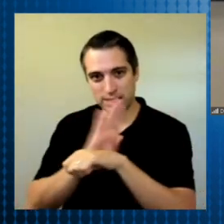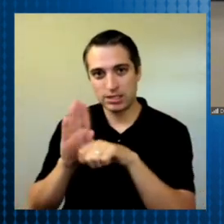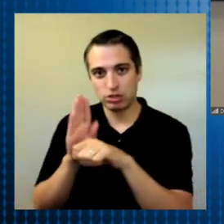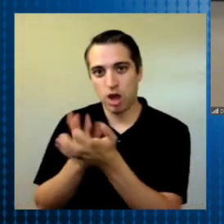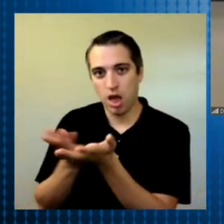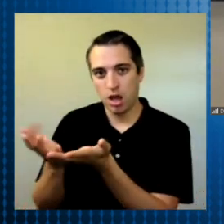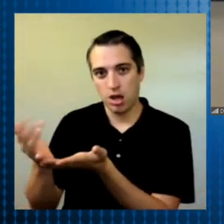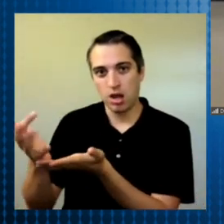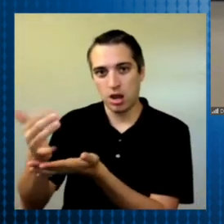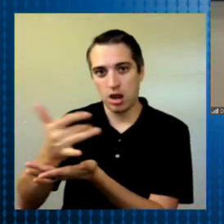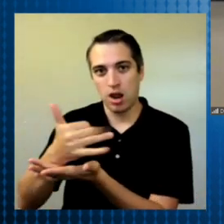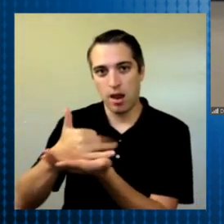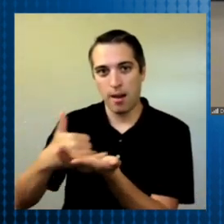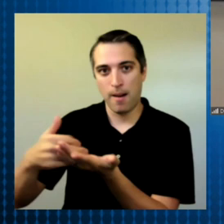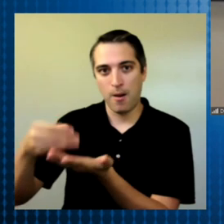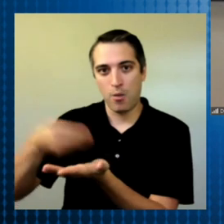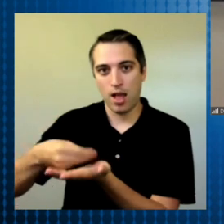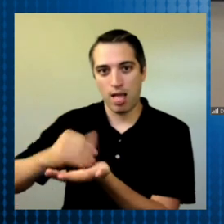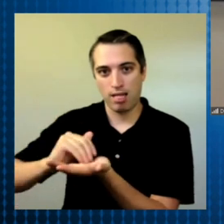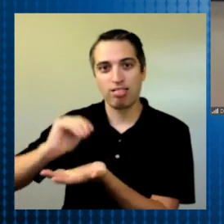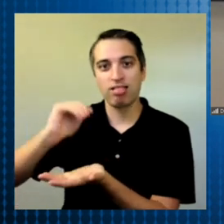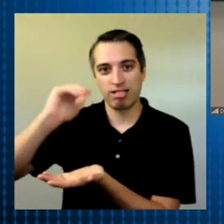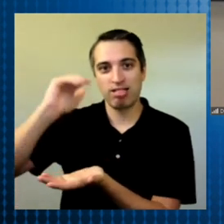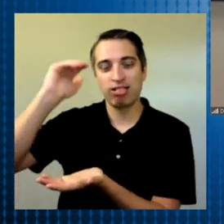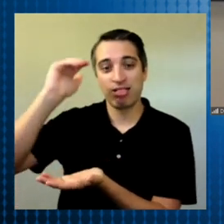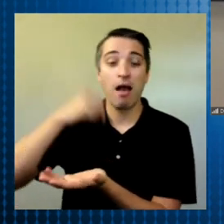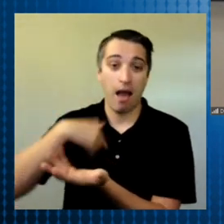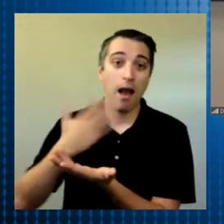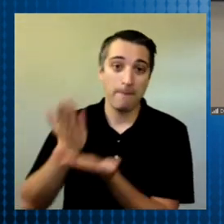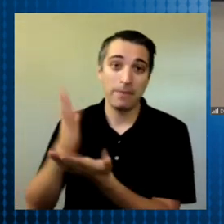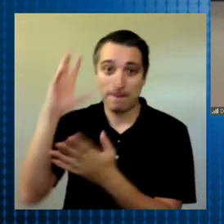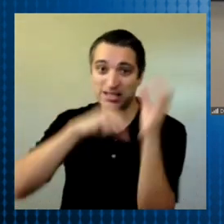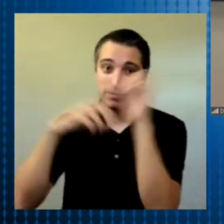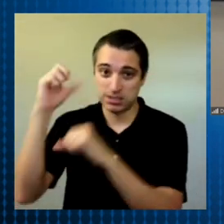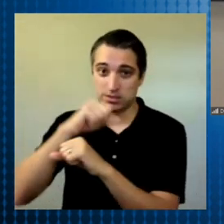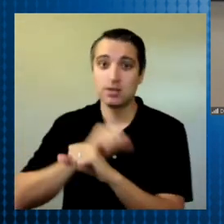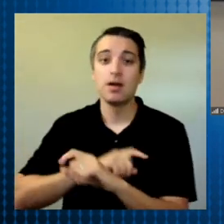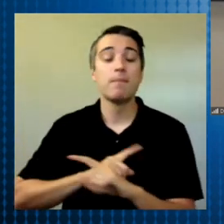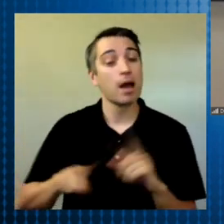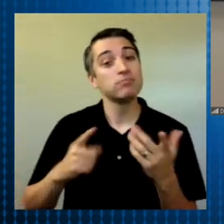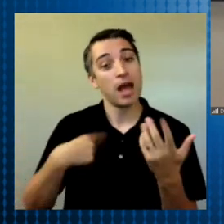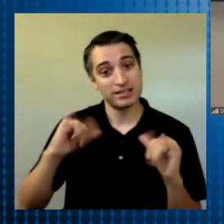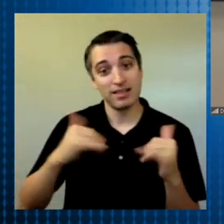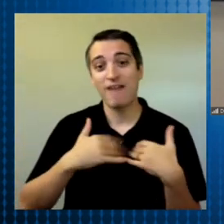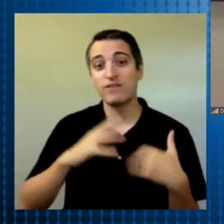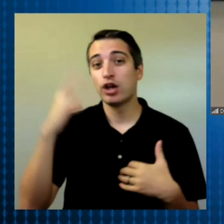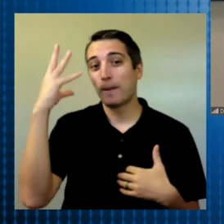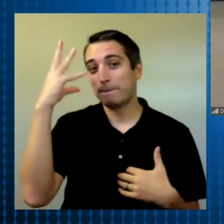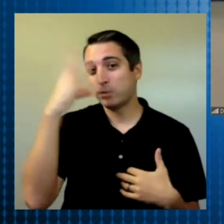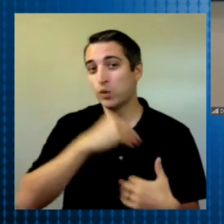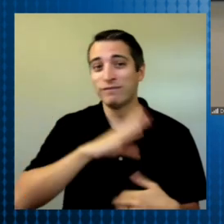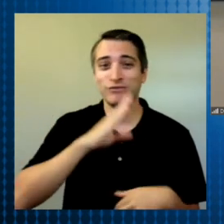wealth and security. And I might have missed some things. But on the other hand, I have a beautiful daughter who's 27